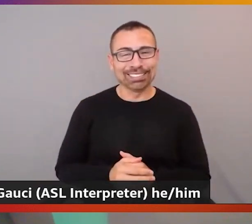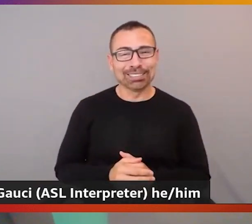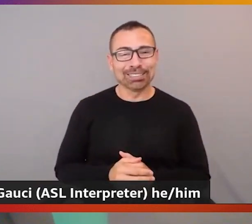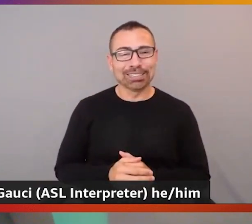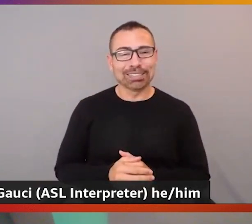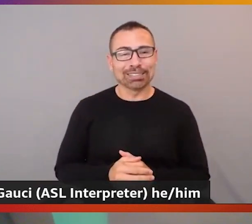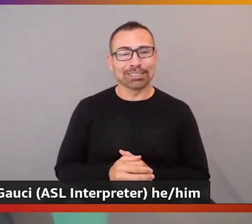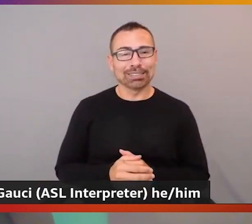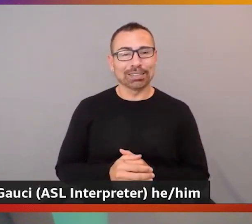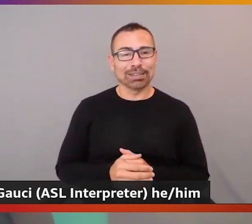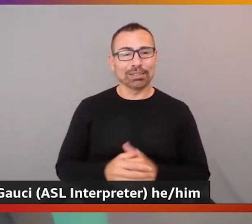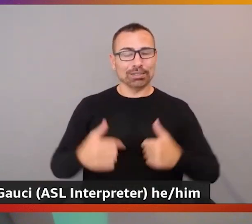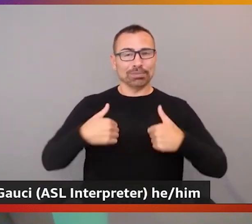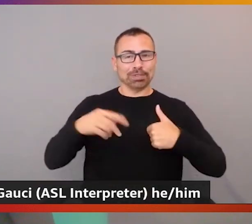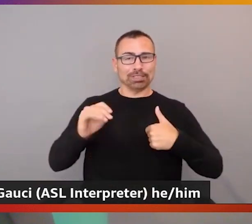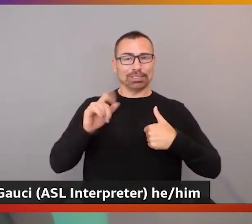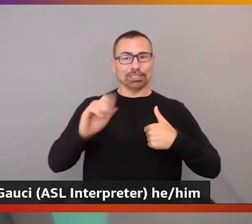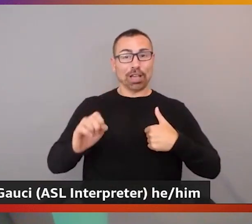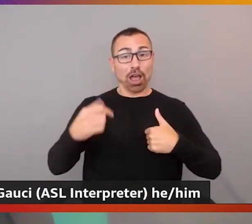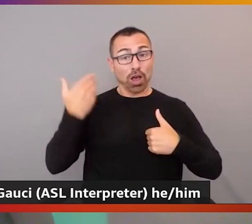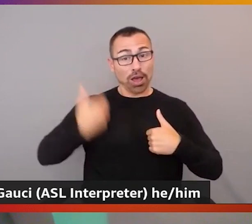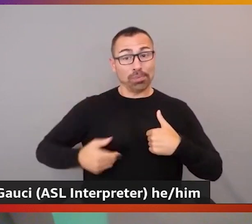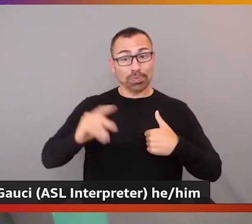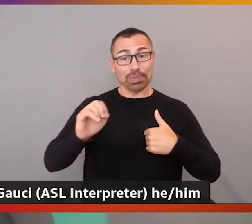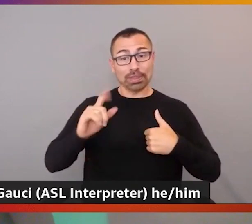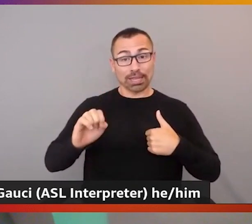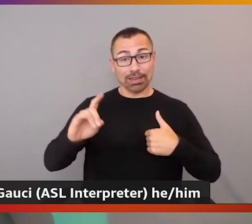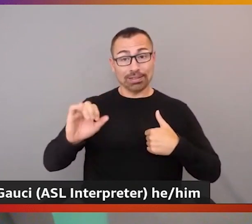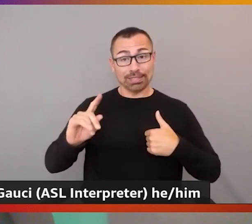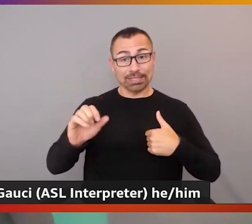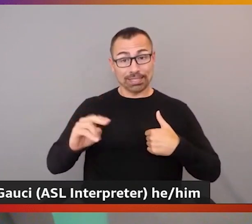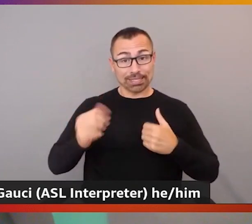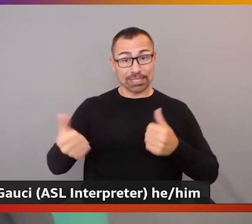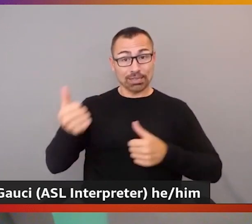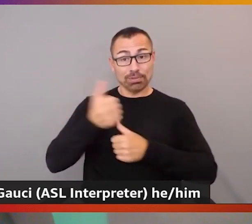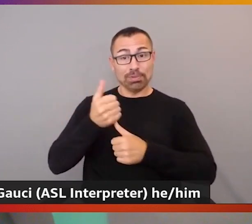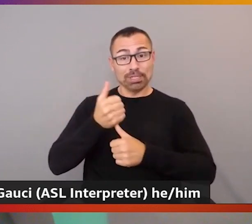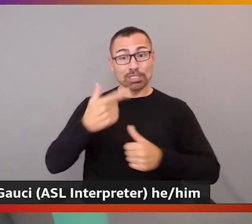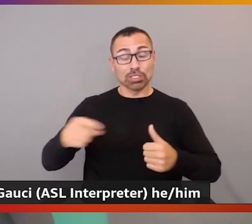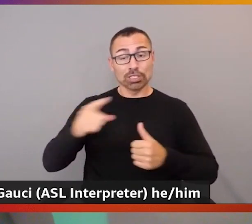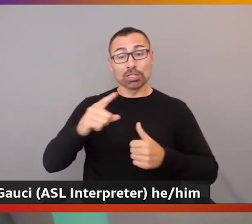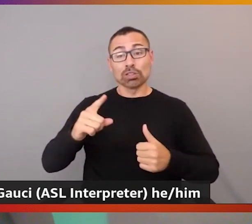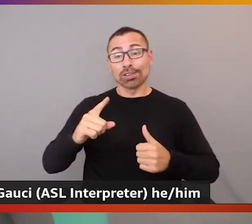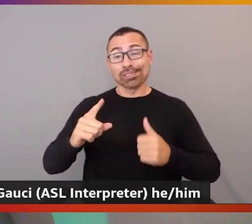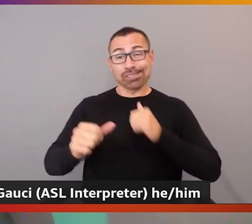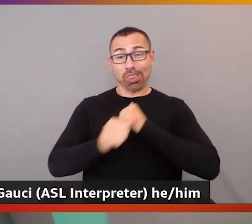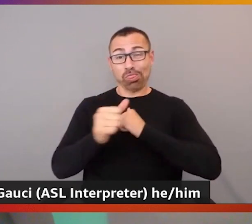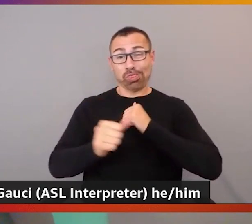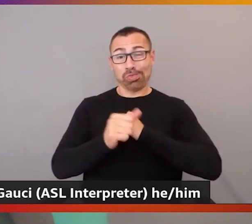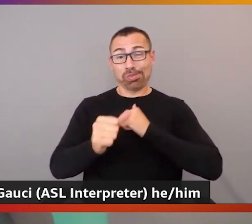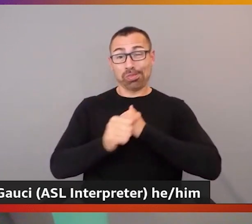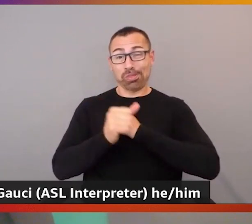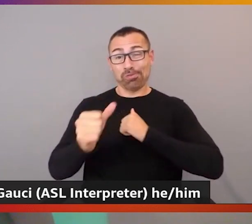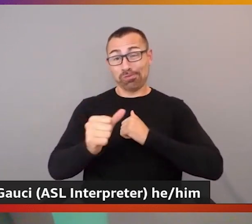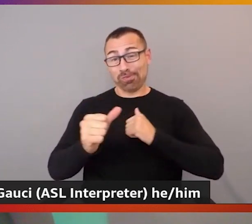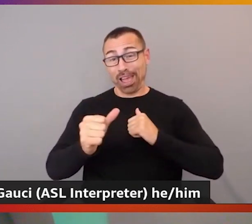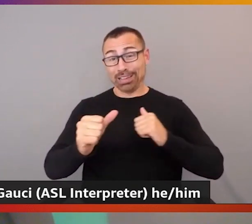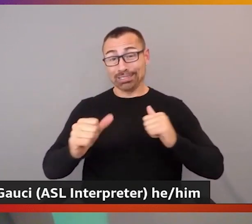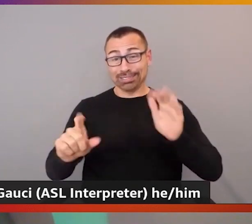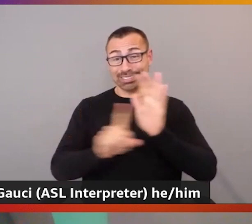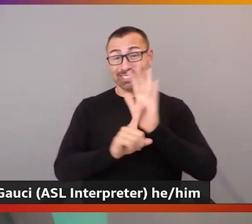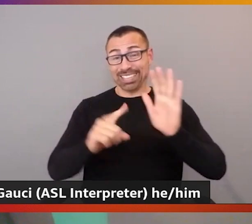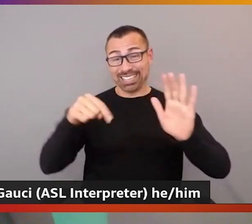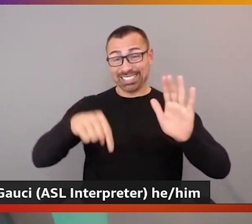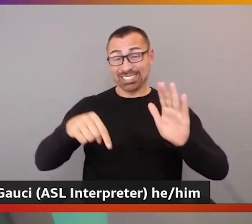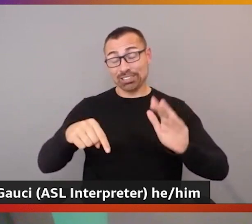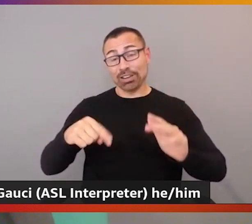All righty. Hey, yeah. So I'm Kyle Dickinson. I'm a senior threat detection and incident response solution architect. I'm actually here at the Venetian right now at